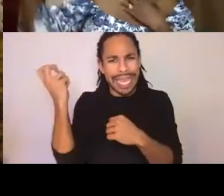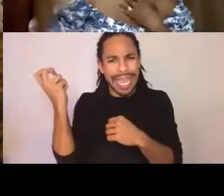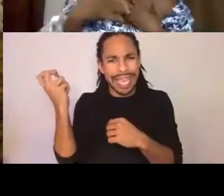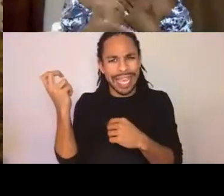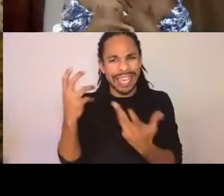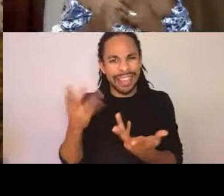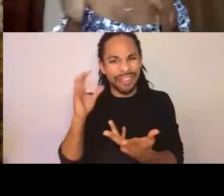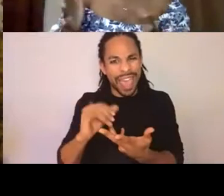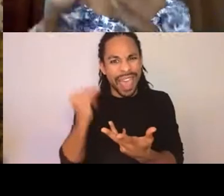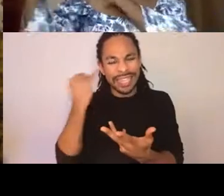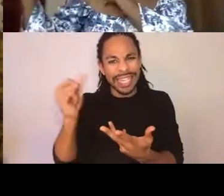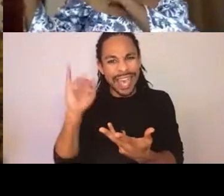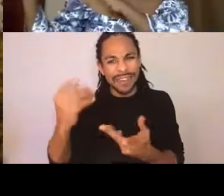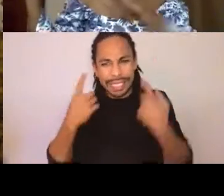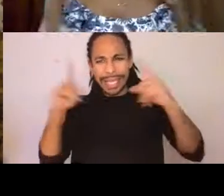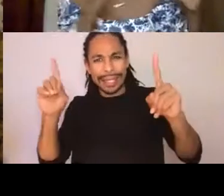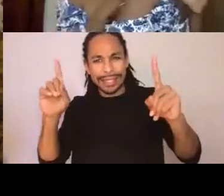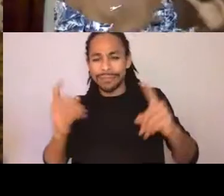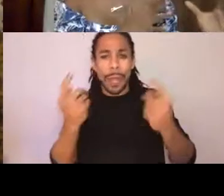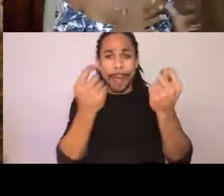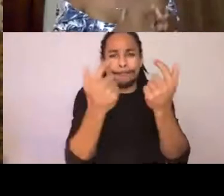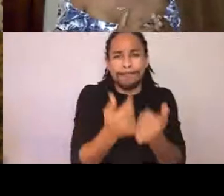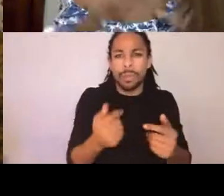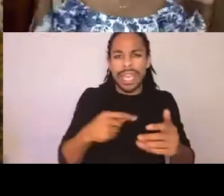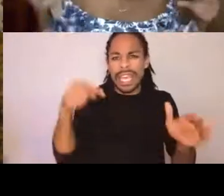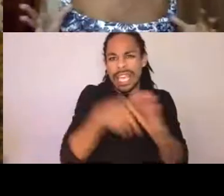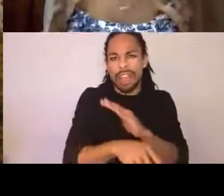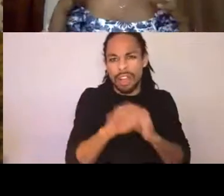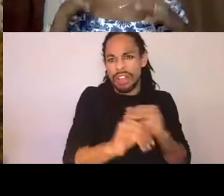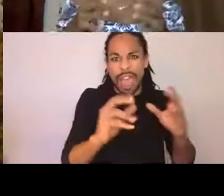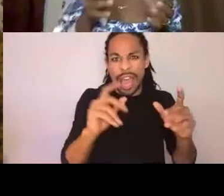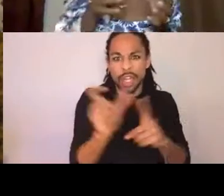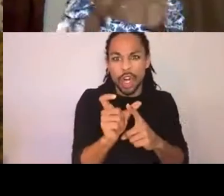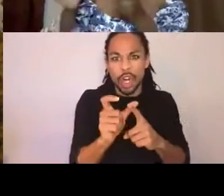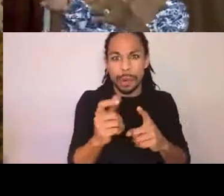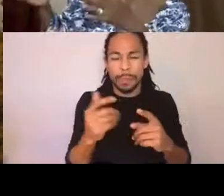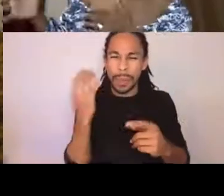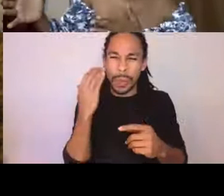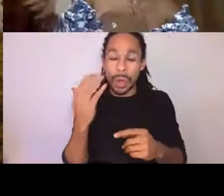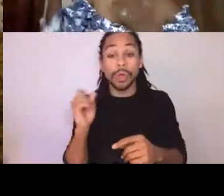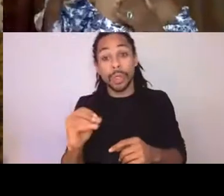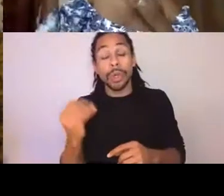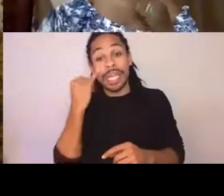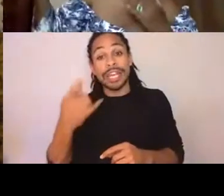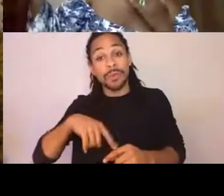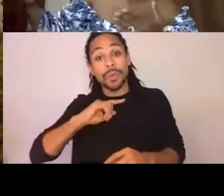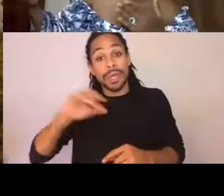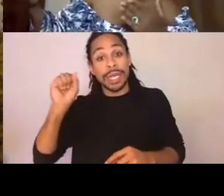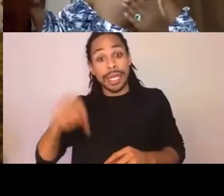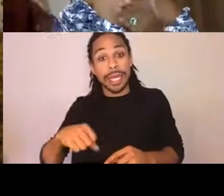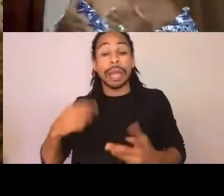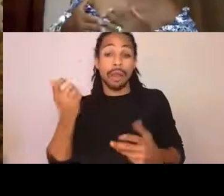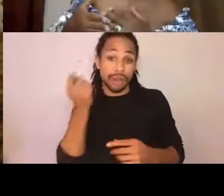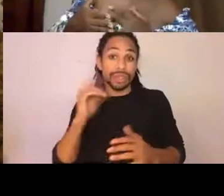perceived bag is. So if we can like dead that noise to go together in certain aspects, that makes